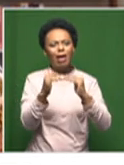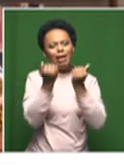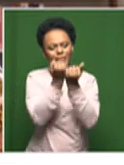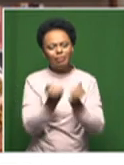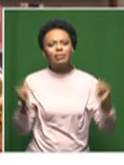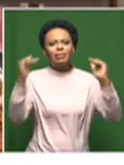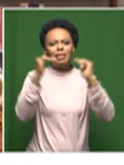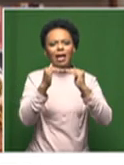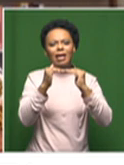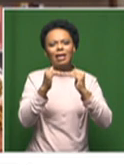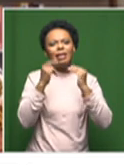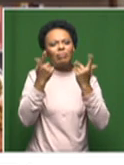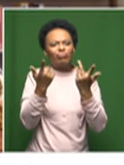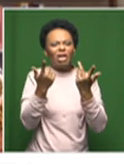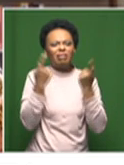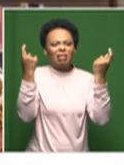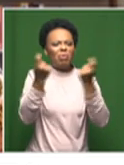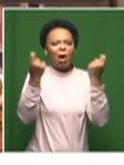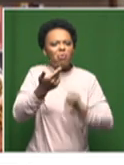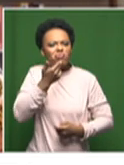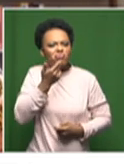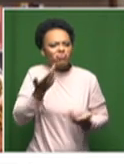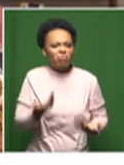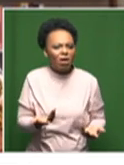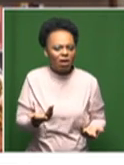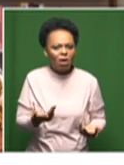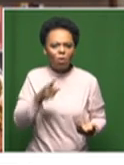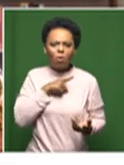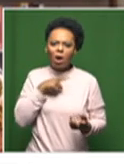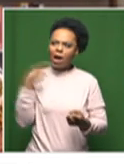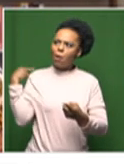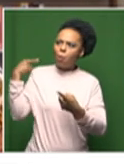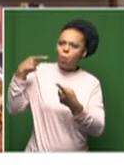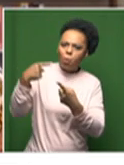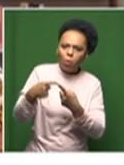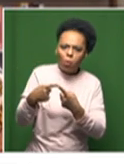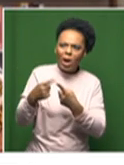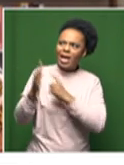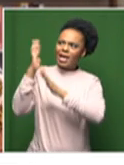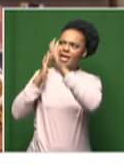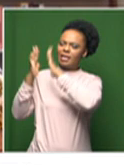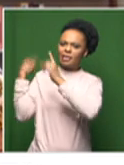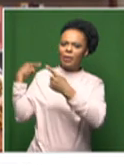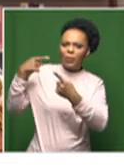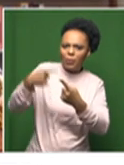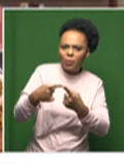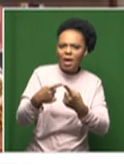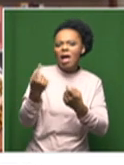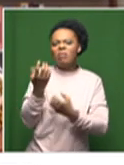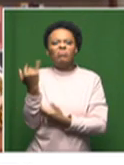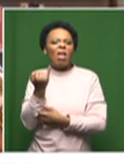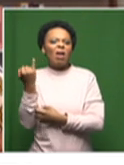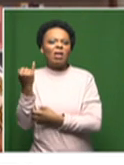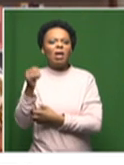actually celebrating? And we look at where we are today from what we've just seen in Botshabelo, for example,